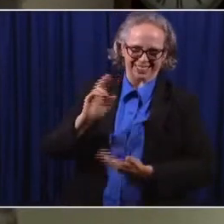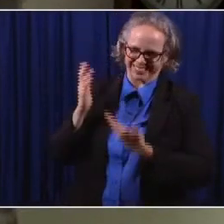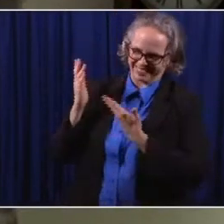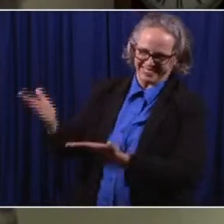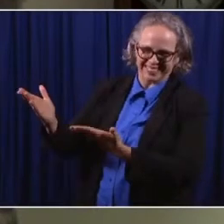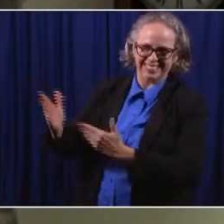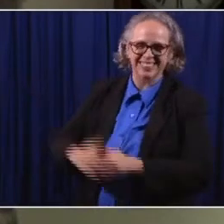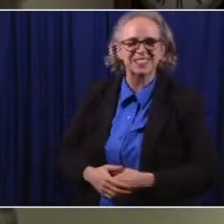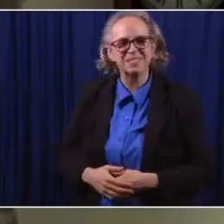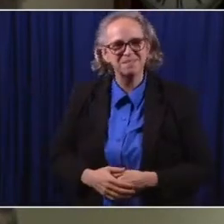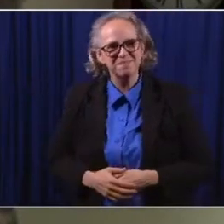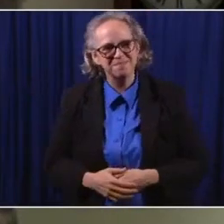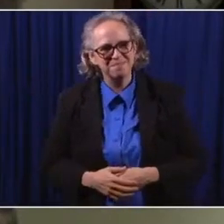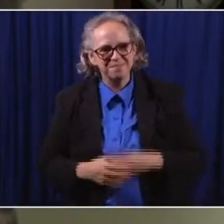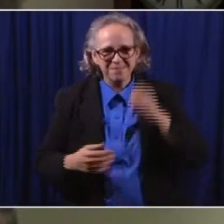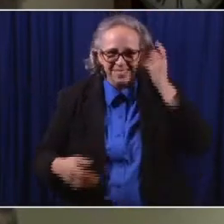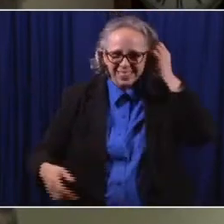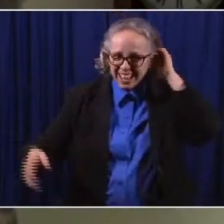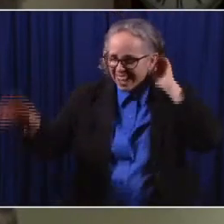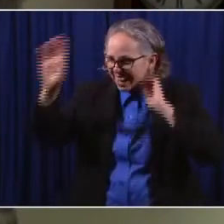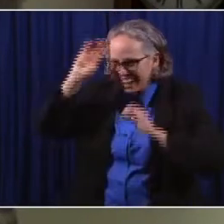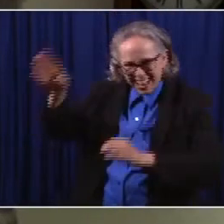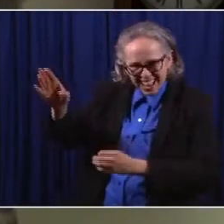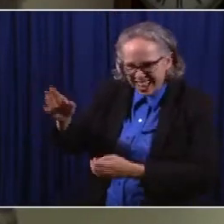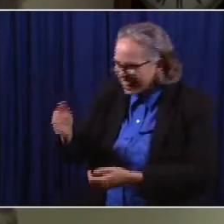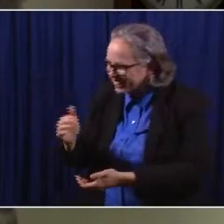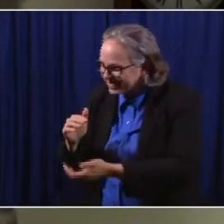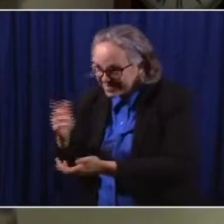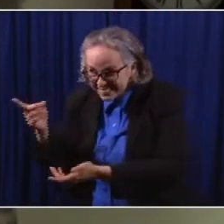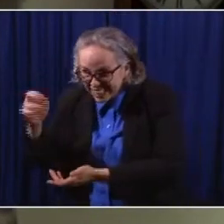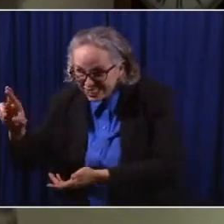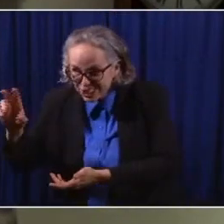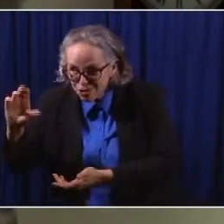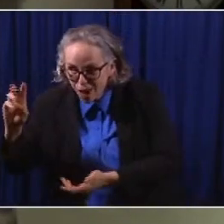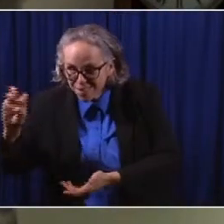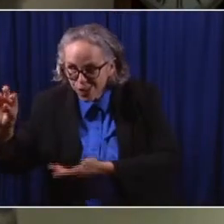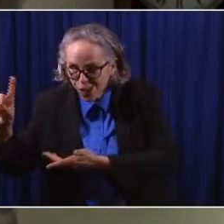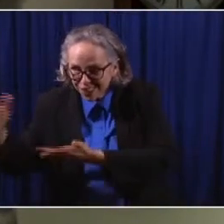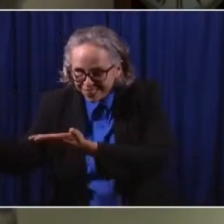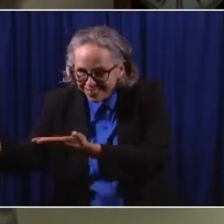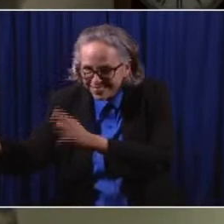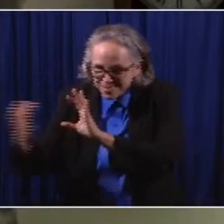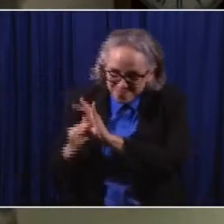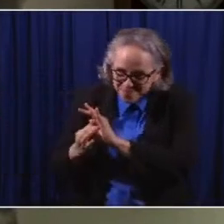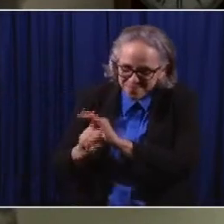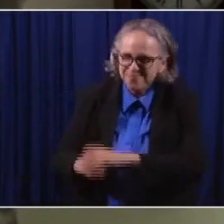if we get you up on the screen, are you with us? Dr. Crawford is with us.